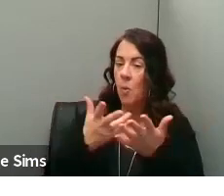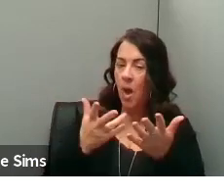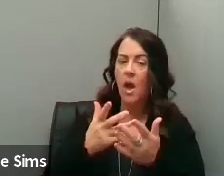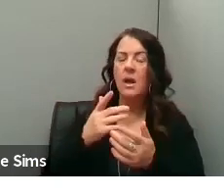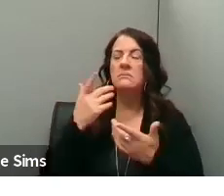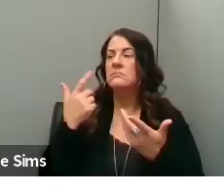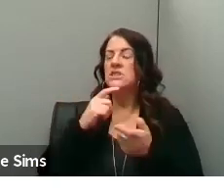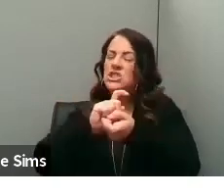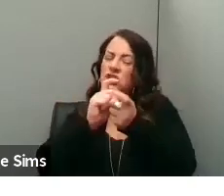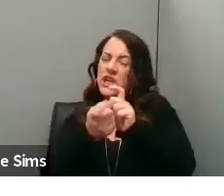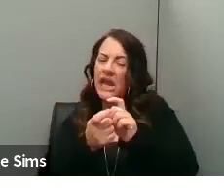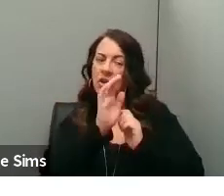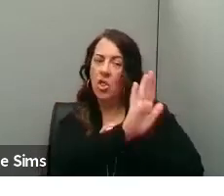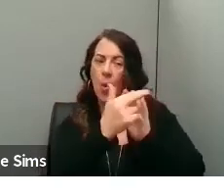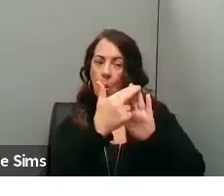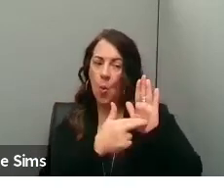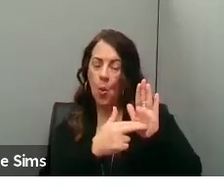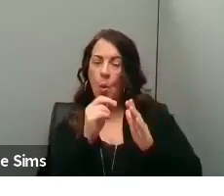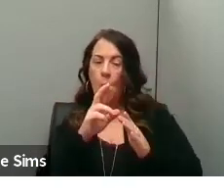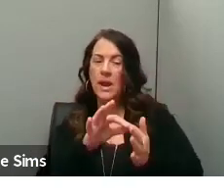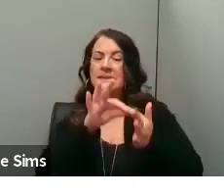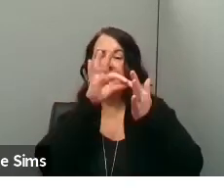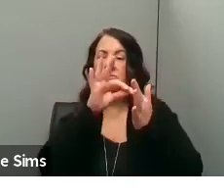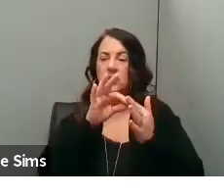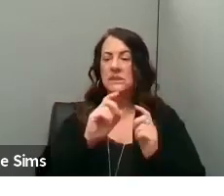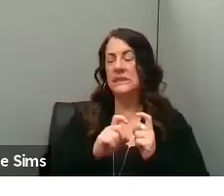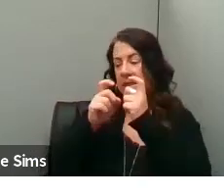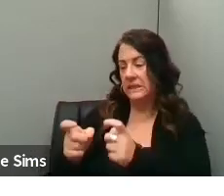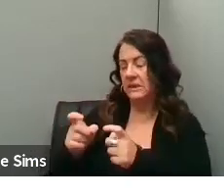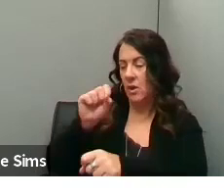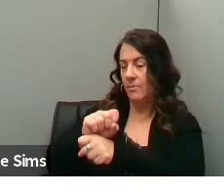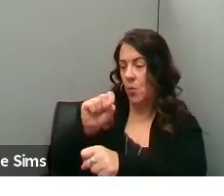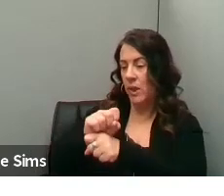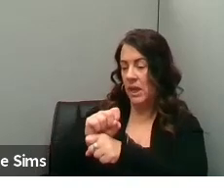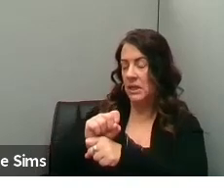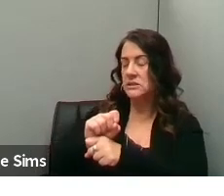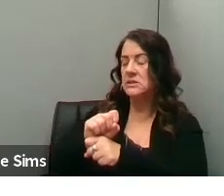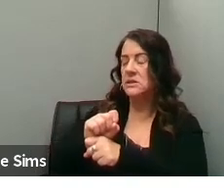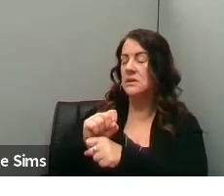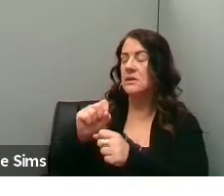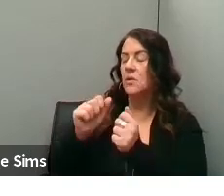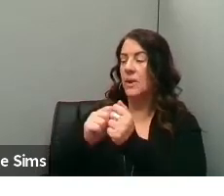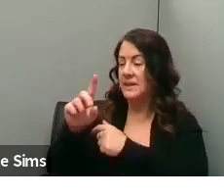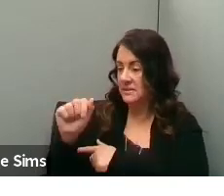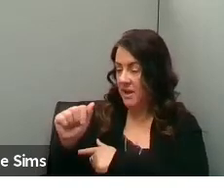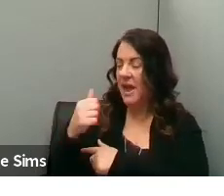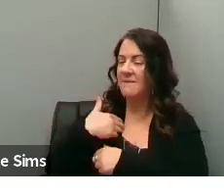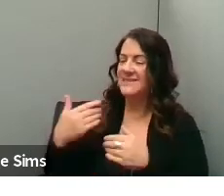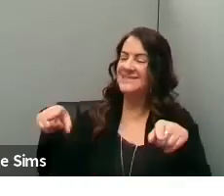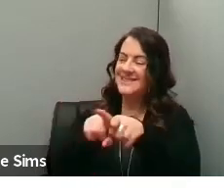necessary to give employees with disabilities the same benefits that employees without disabilities